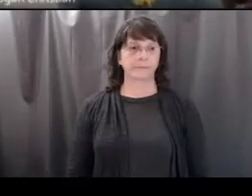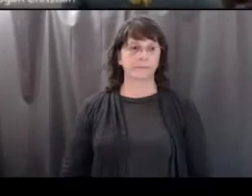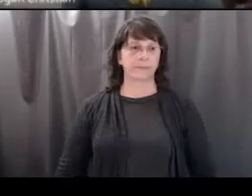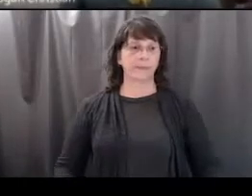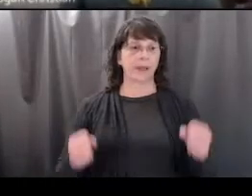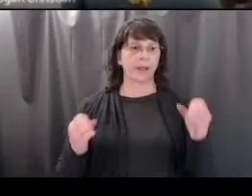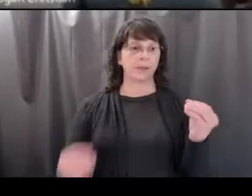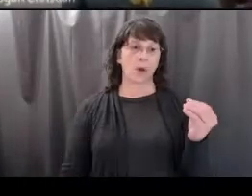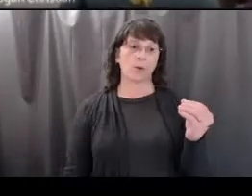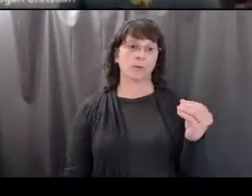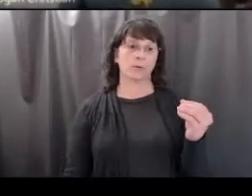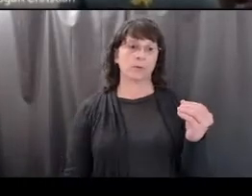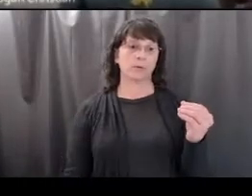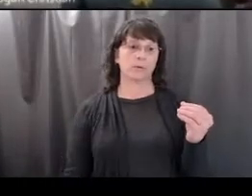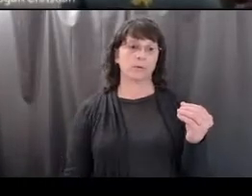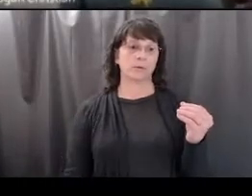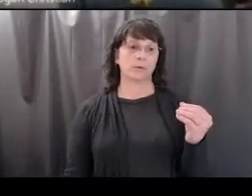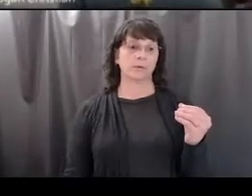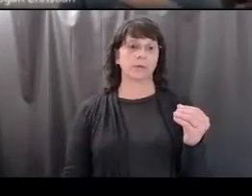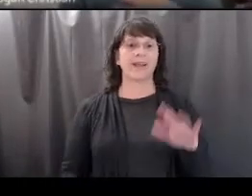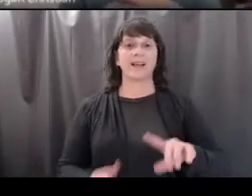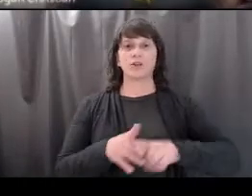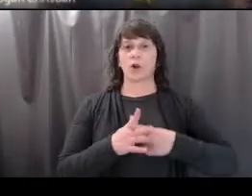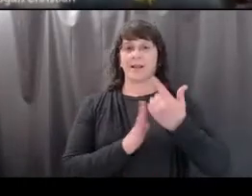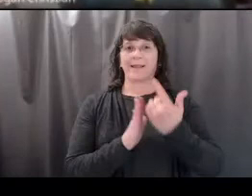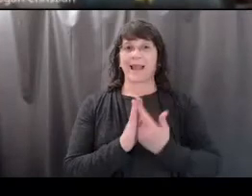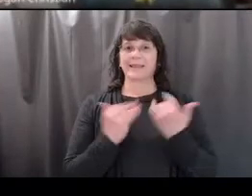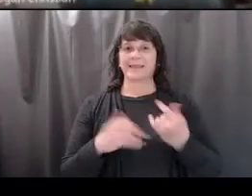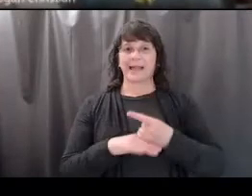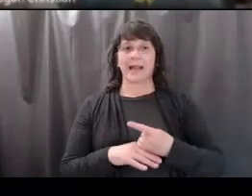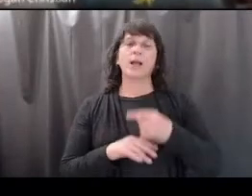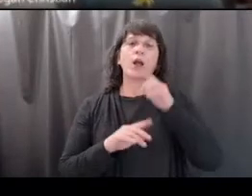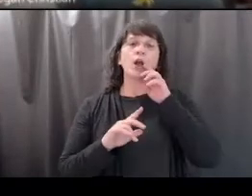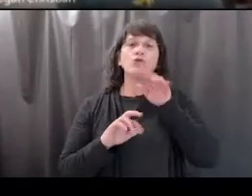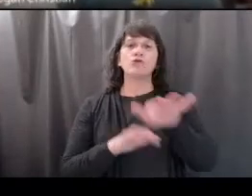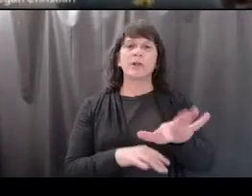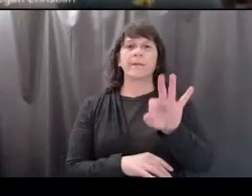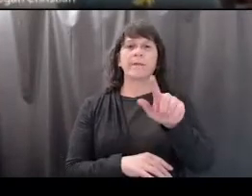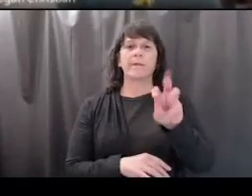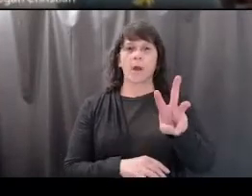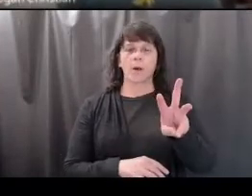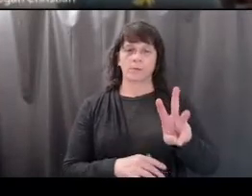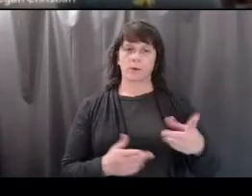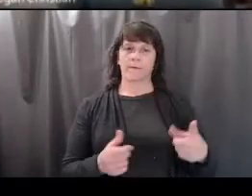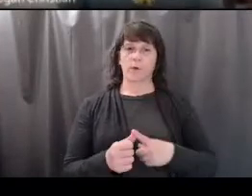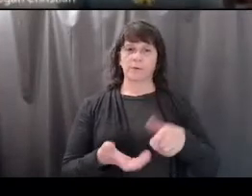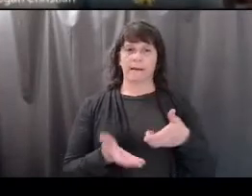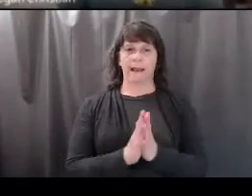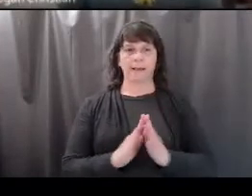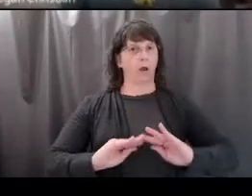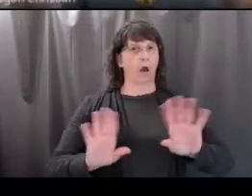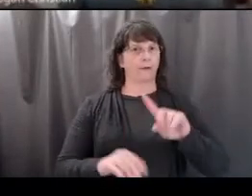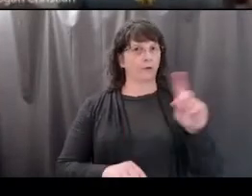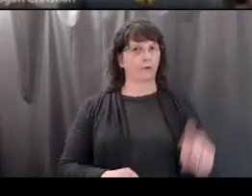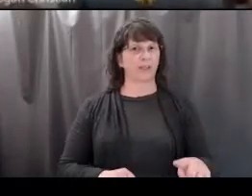So that brings us into our lesson for today, which is stream flow. So let's start by asking the obvious